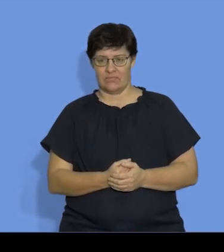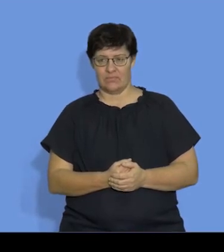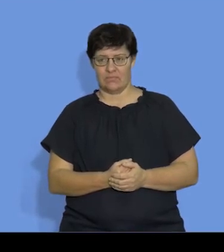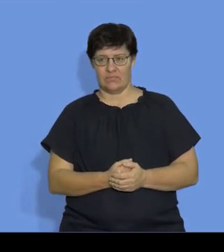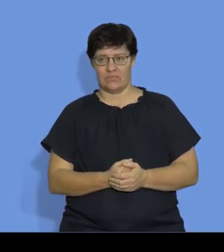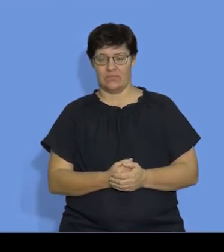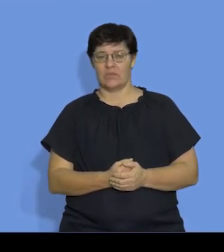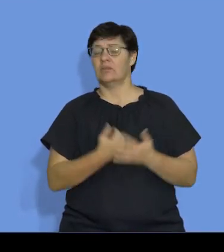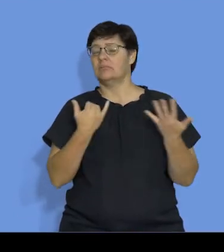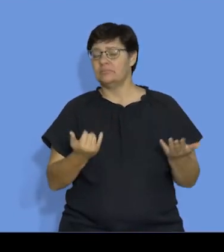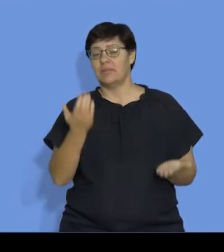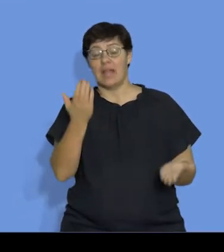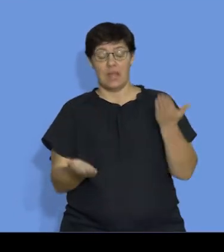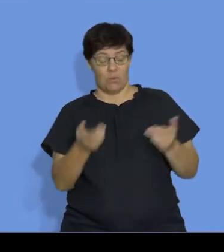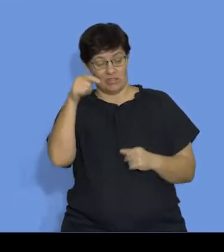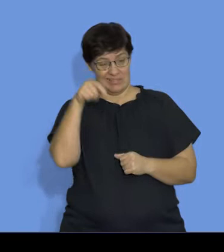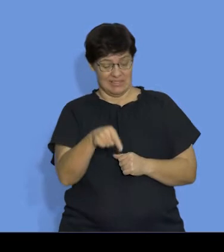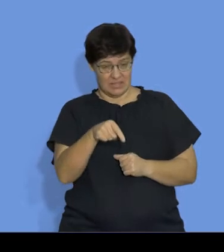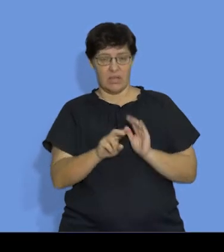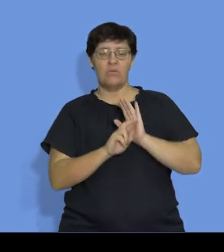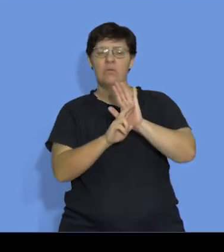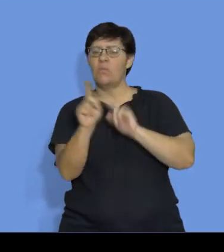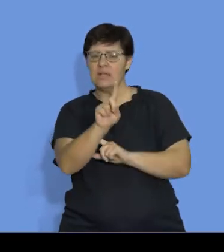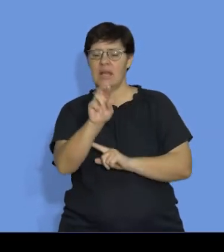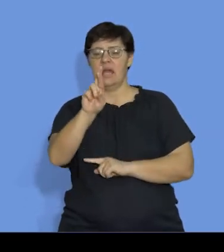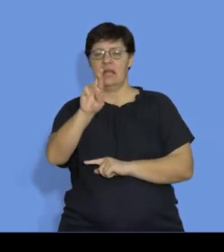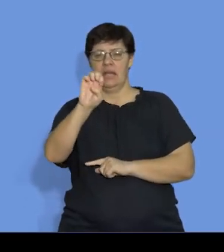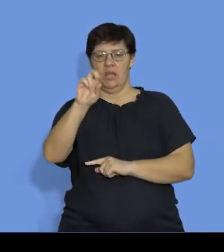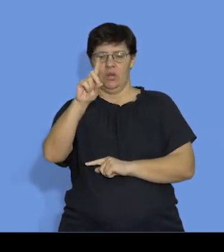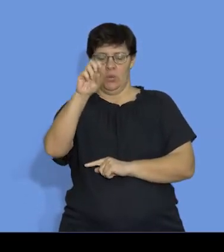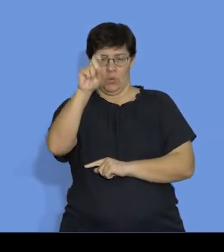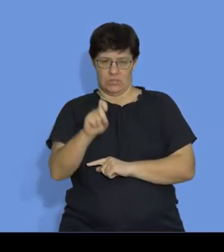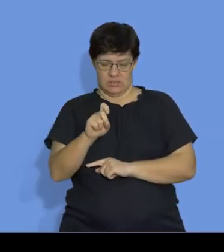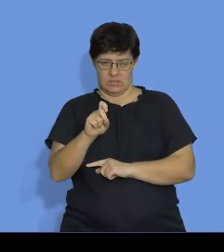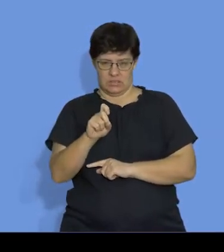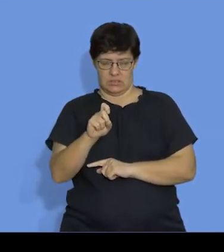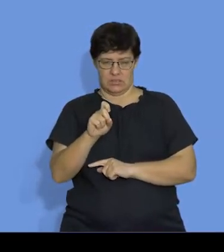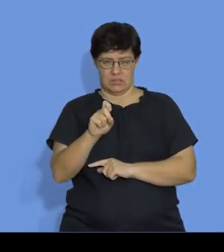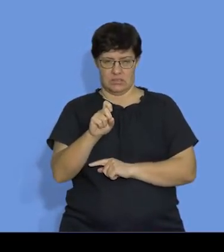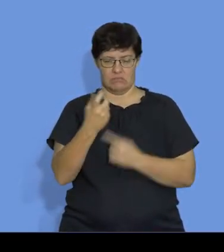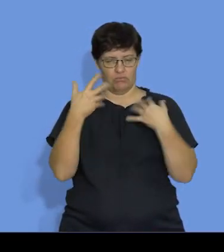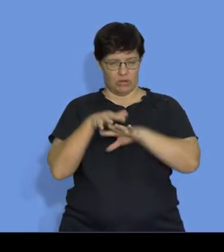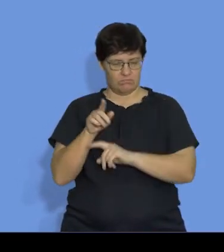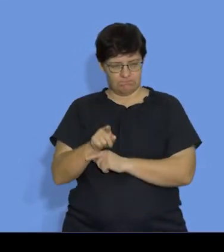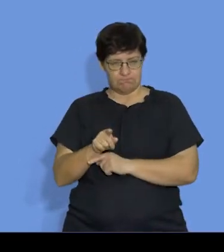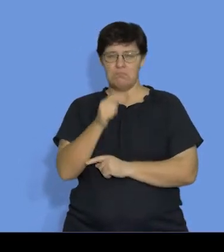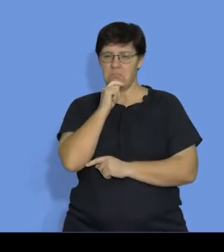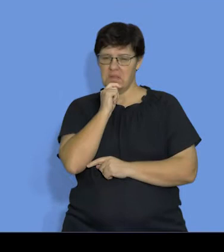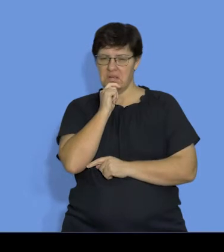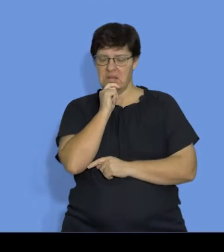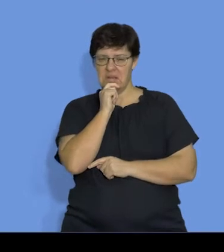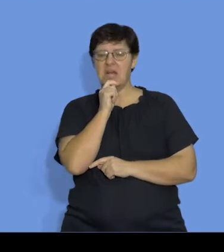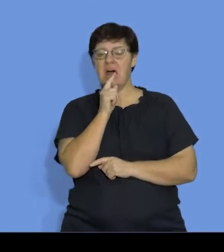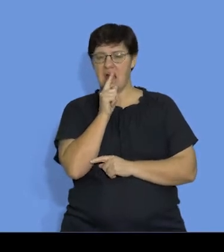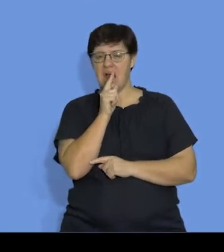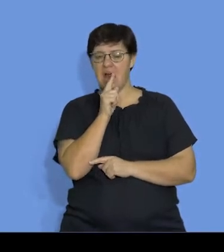Right. So the equation below represents a redox reaction. Immediately we're thinking there is transfer of electrons,